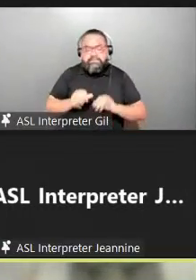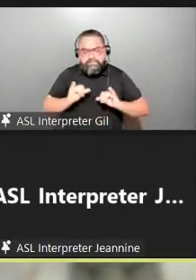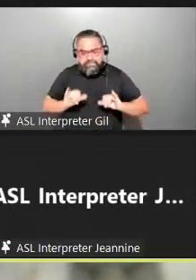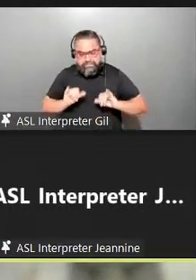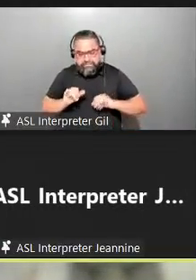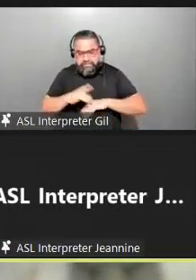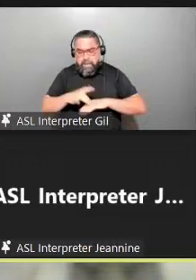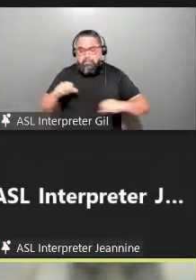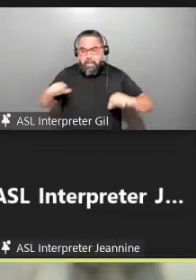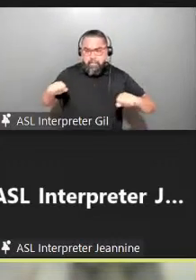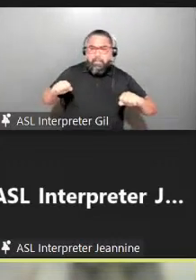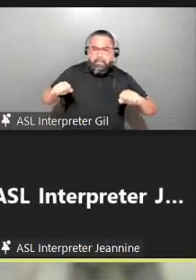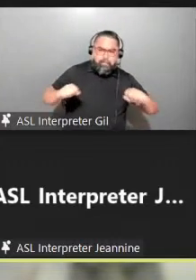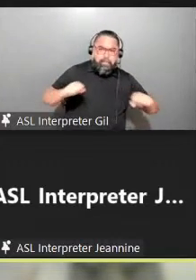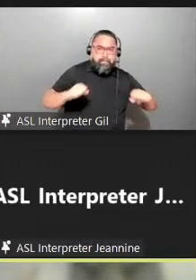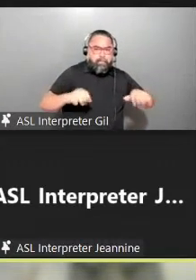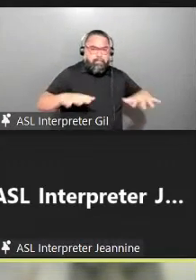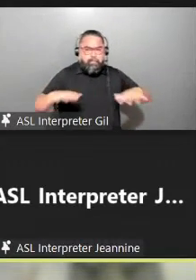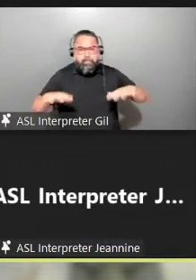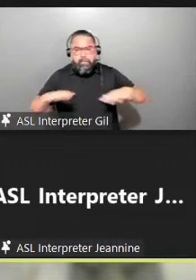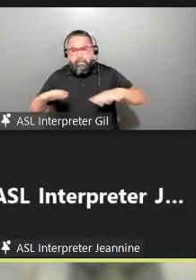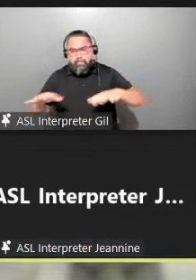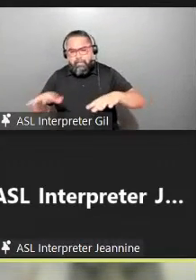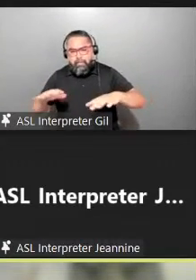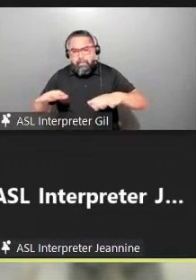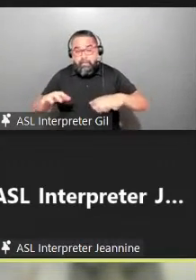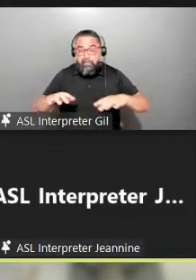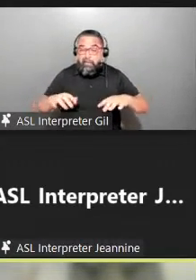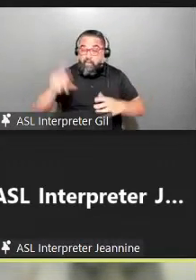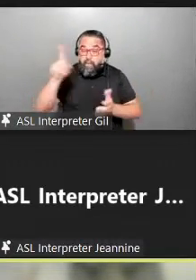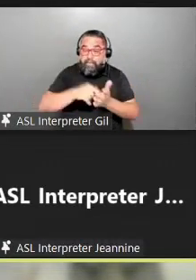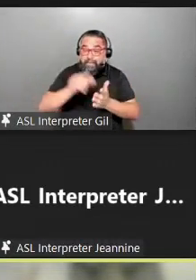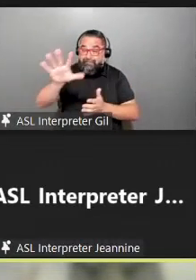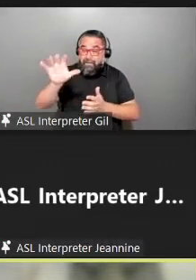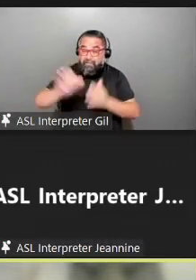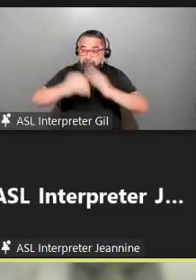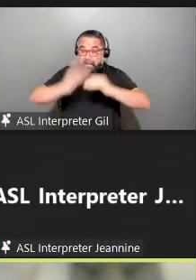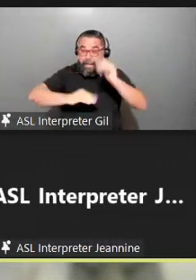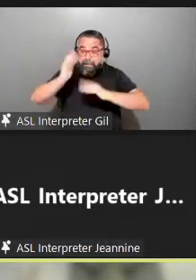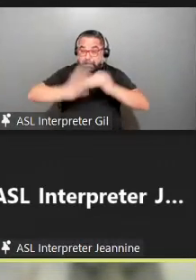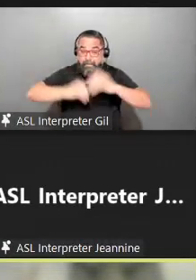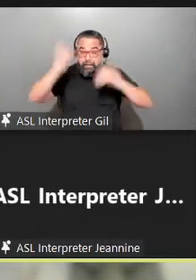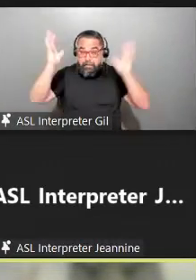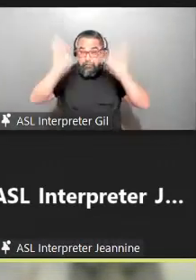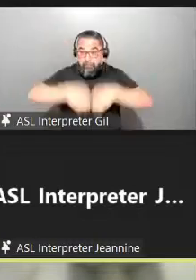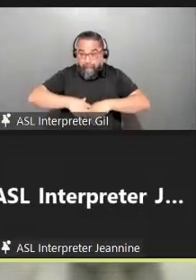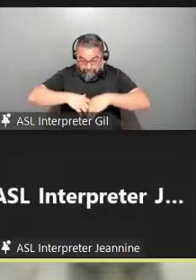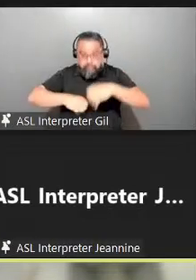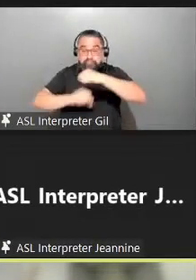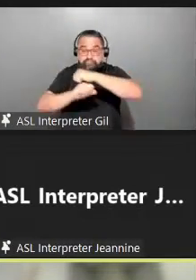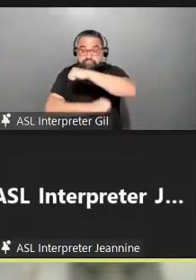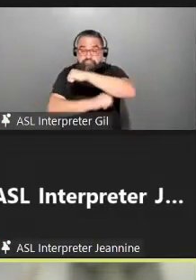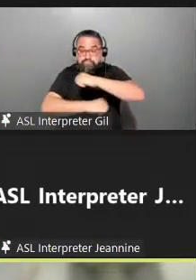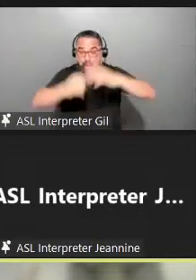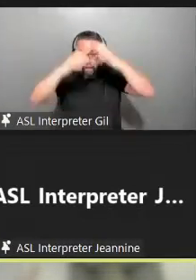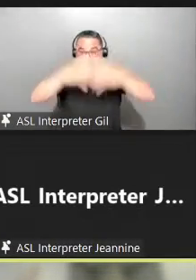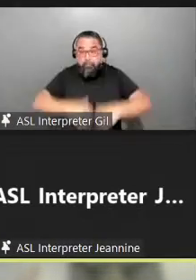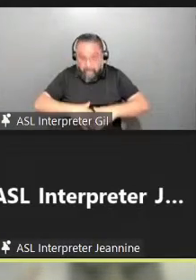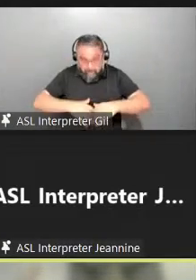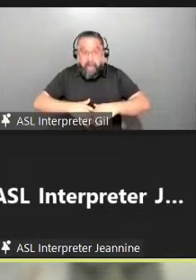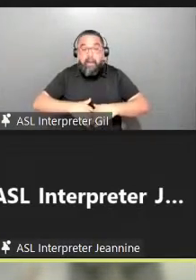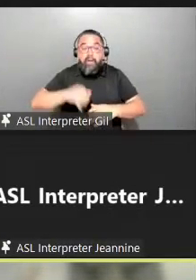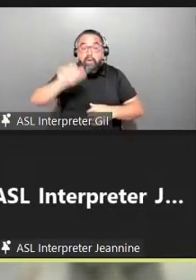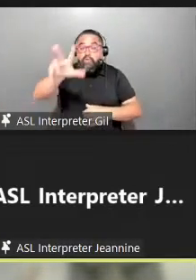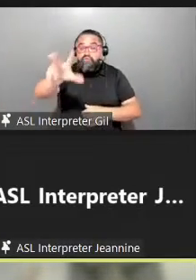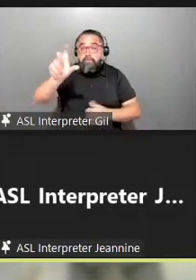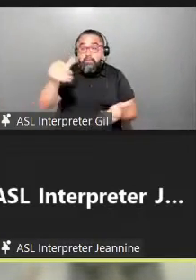collapse. Infrastructure is severely compromised, and 300,000 buildings suffer significant damage. The rupture